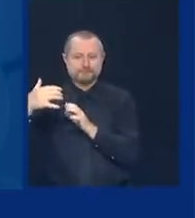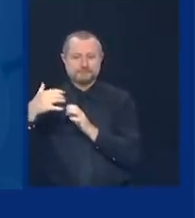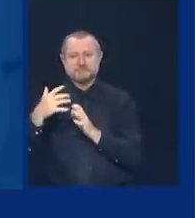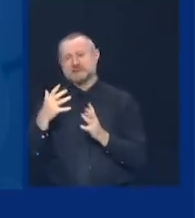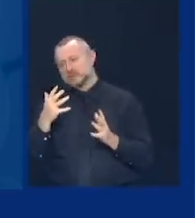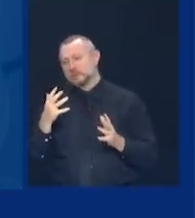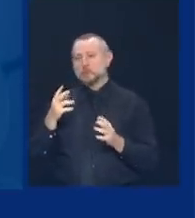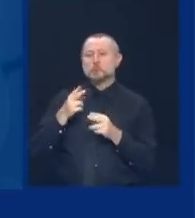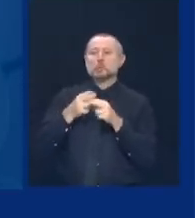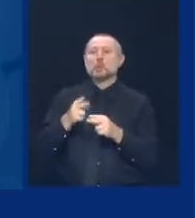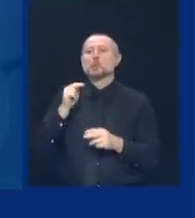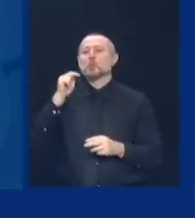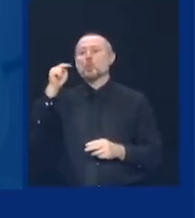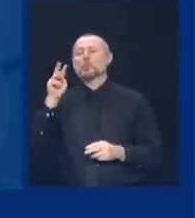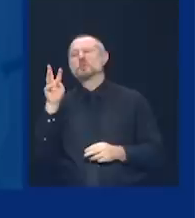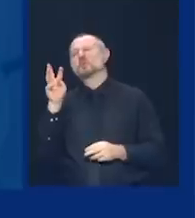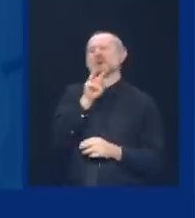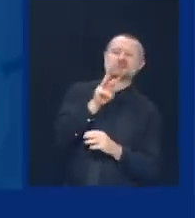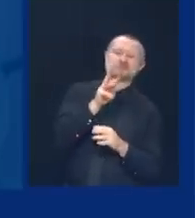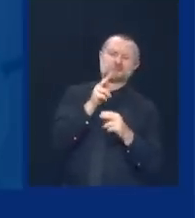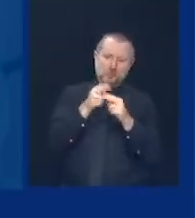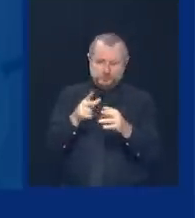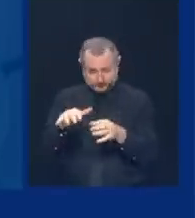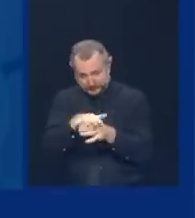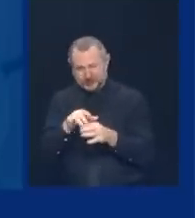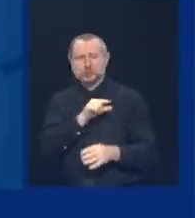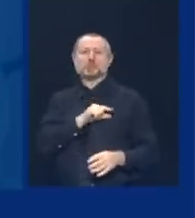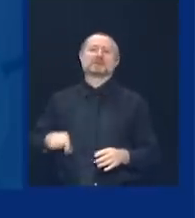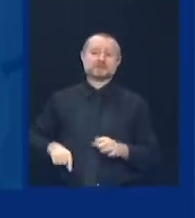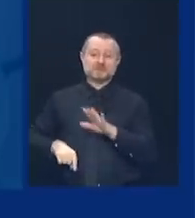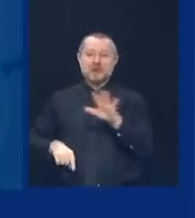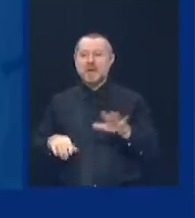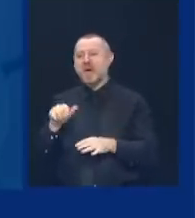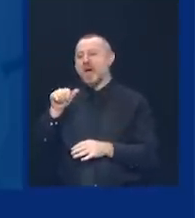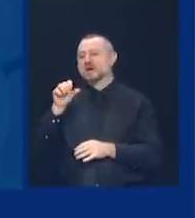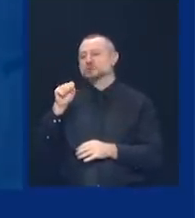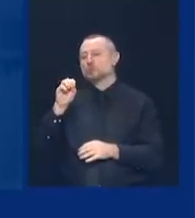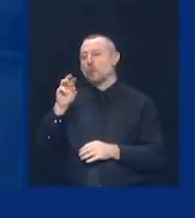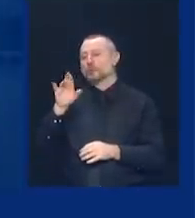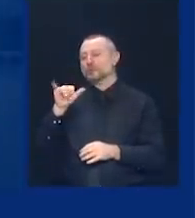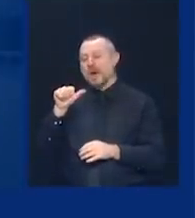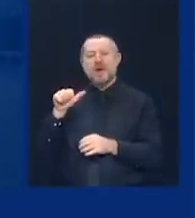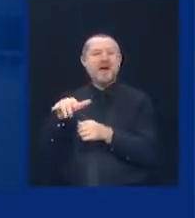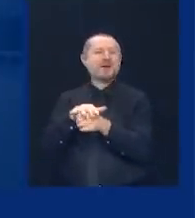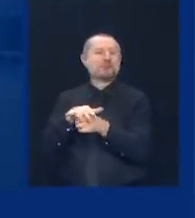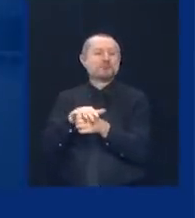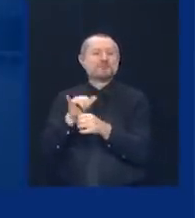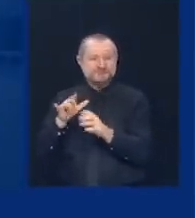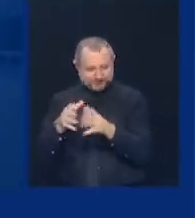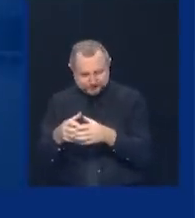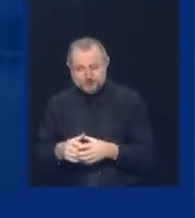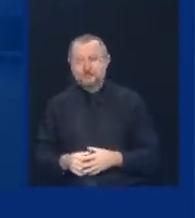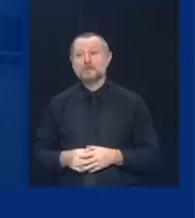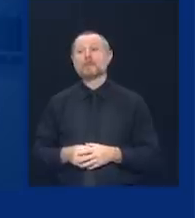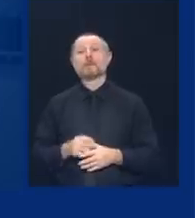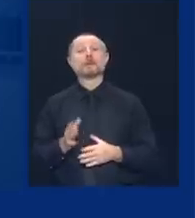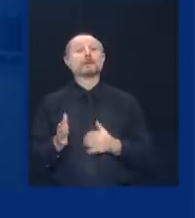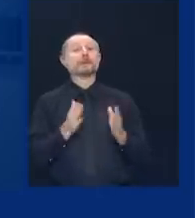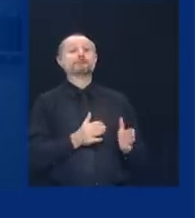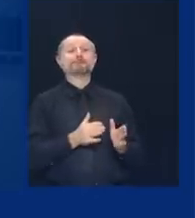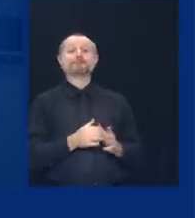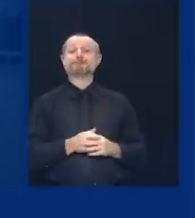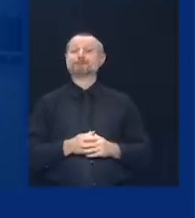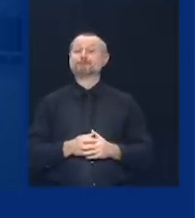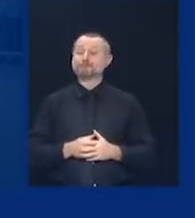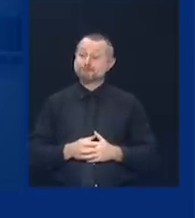northwest, really, basically to cover the Astoria area, so the Queens zones get a little bit bigger.